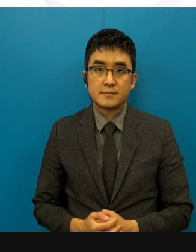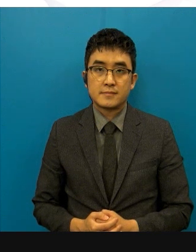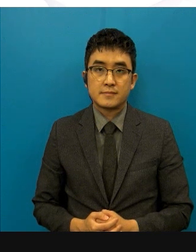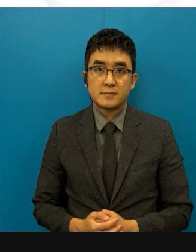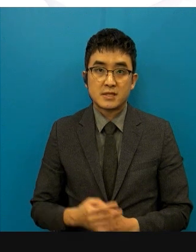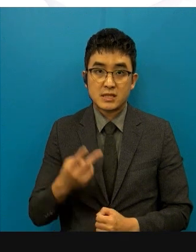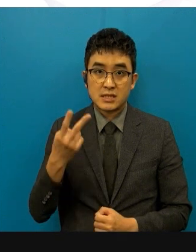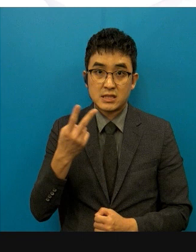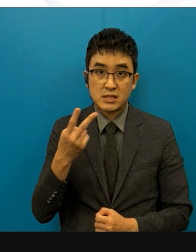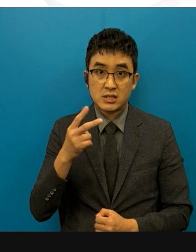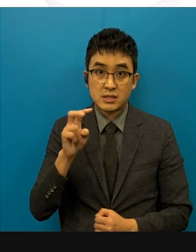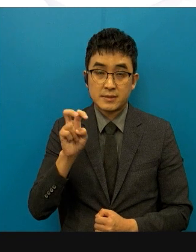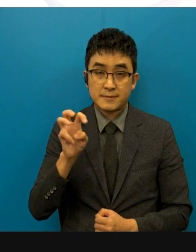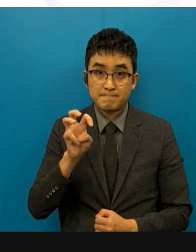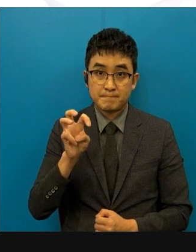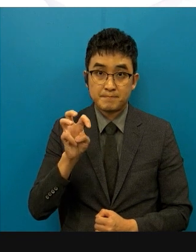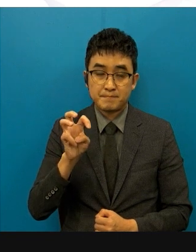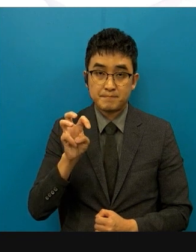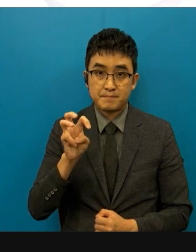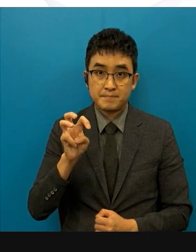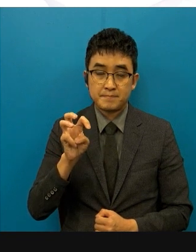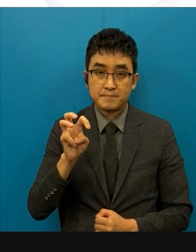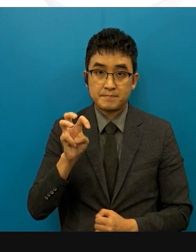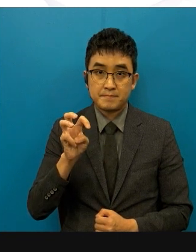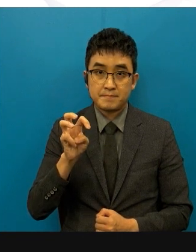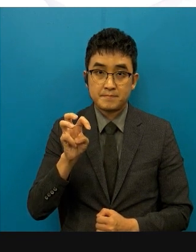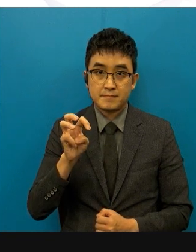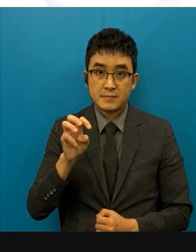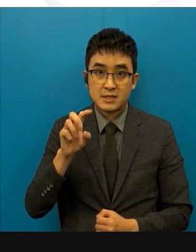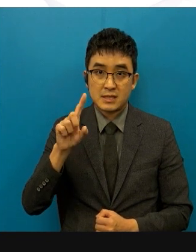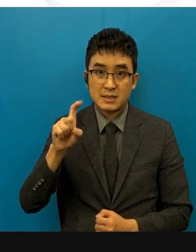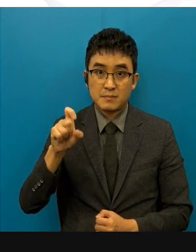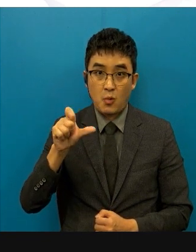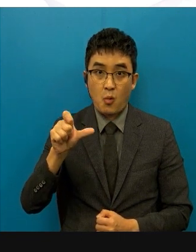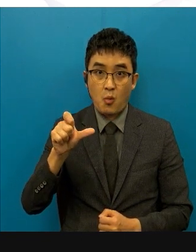77% of total persons. In December